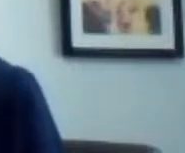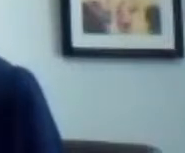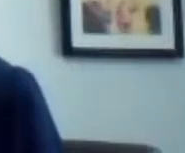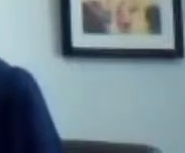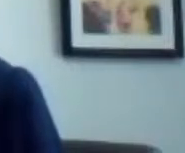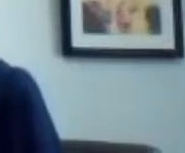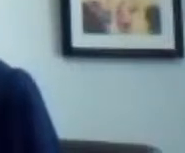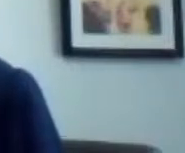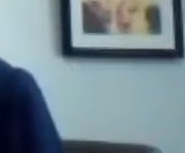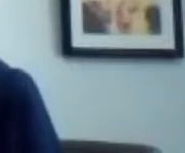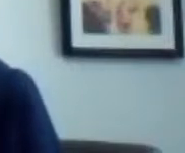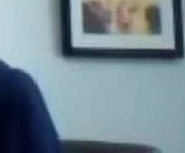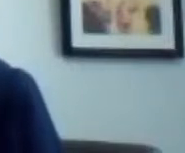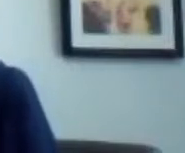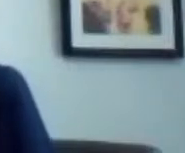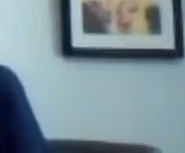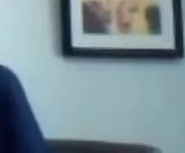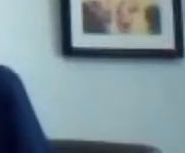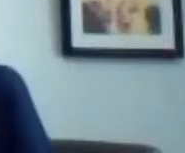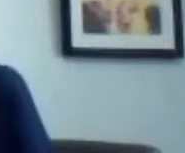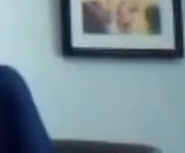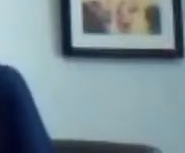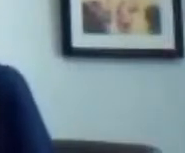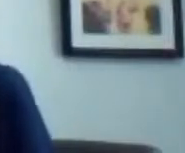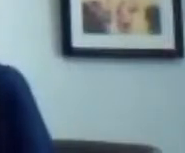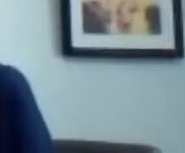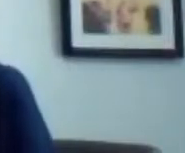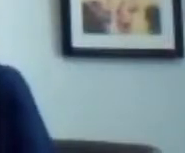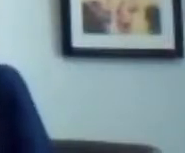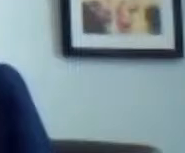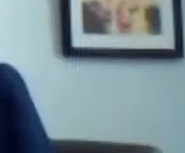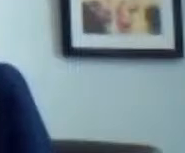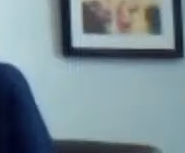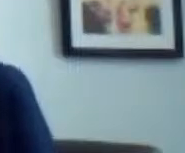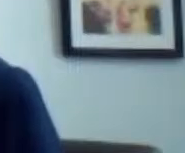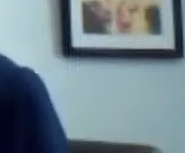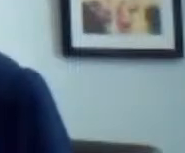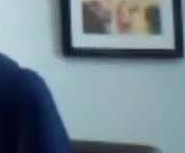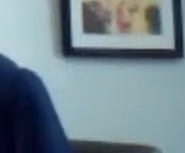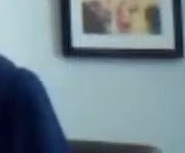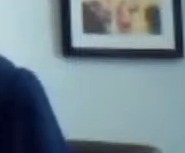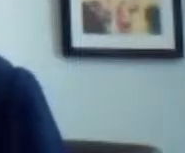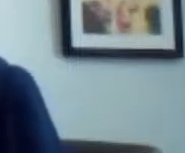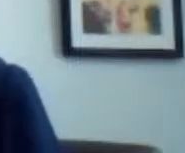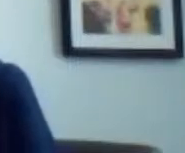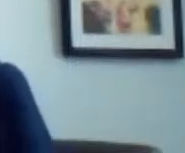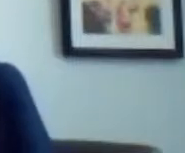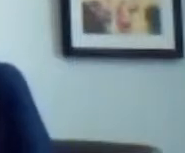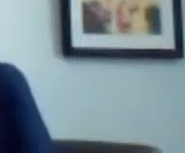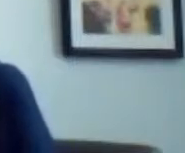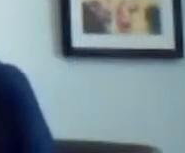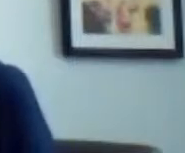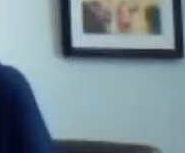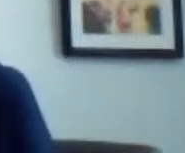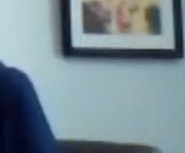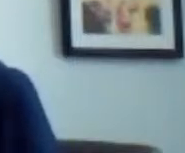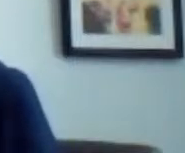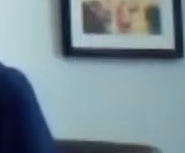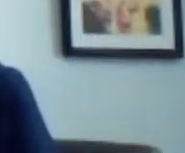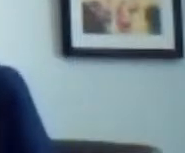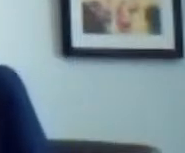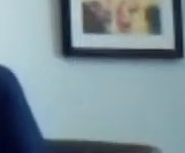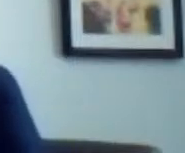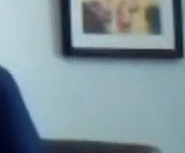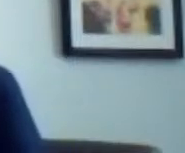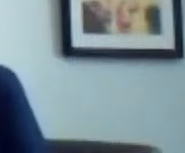evolution or any progress for our civilization. We have to work so that the situation will be